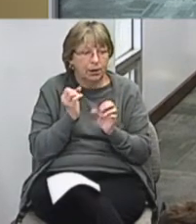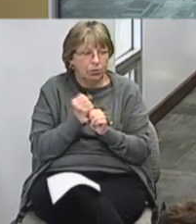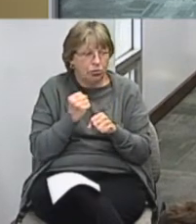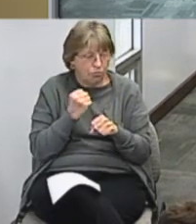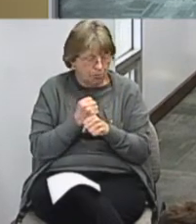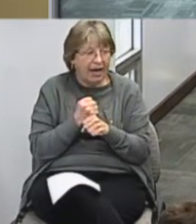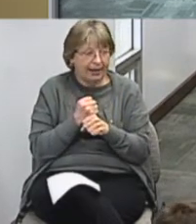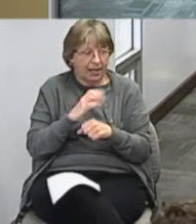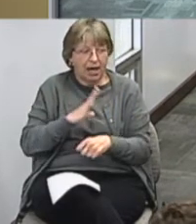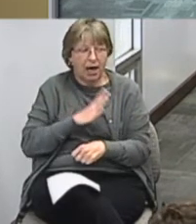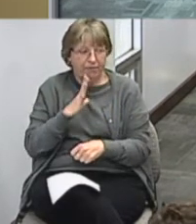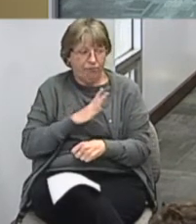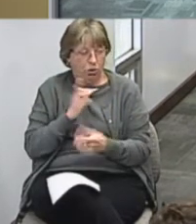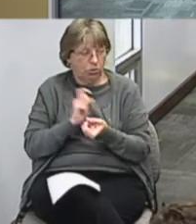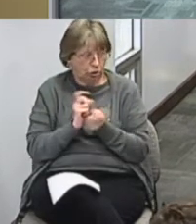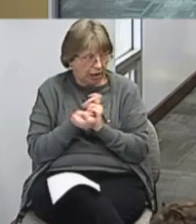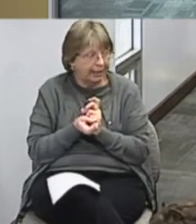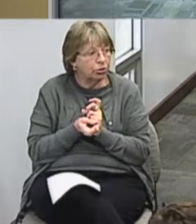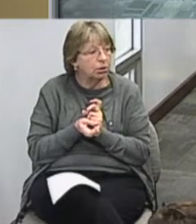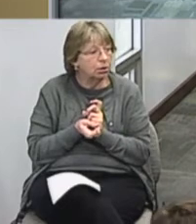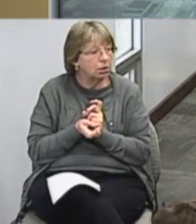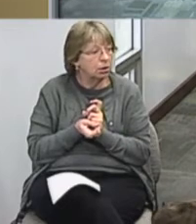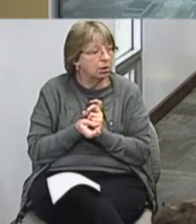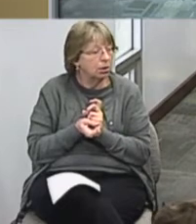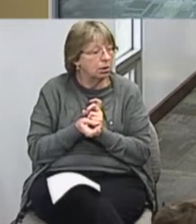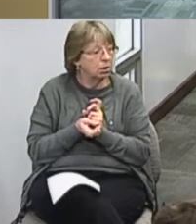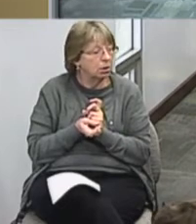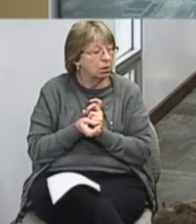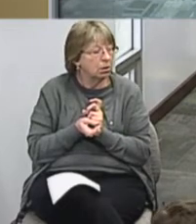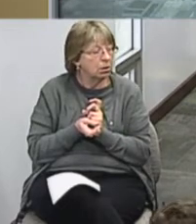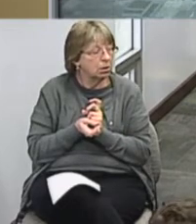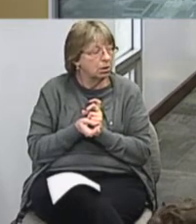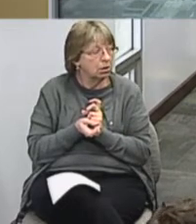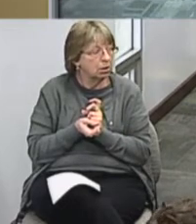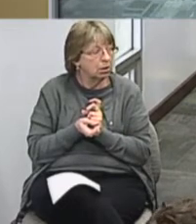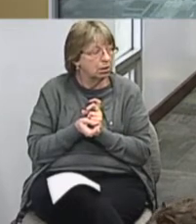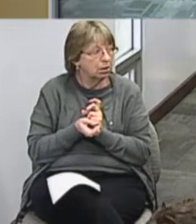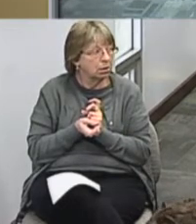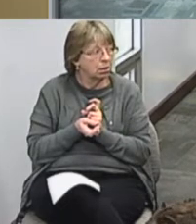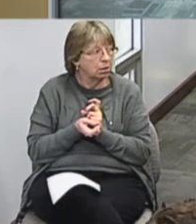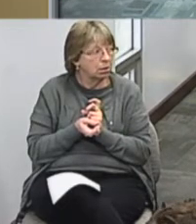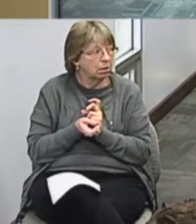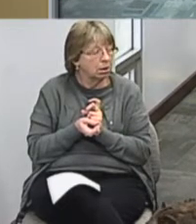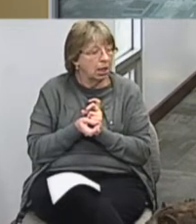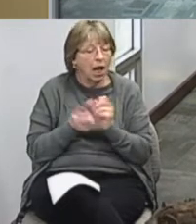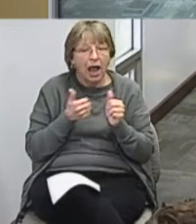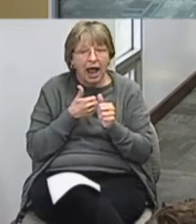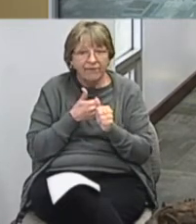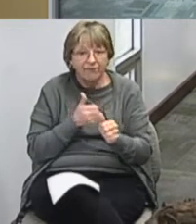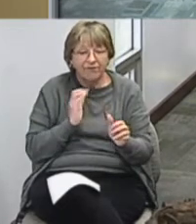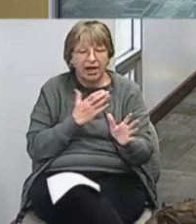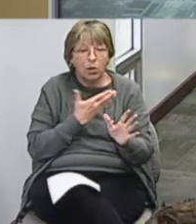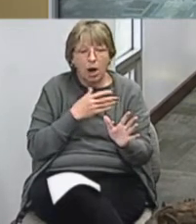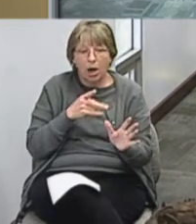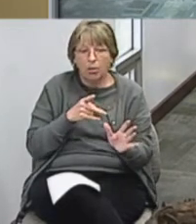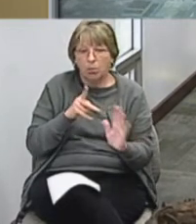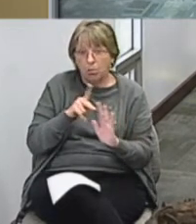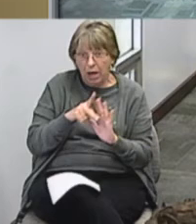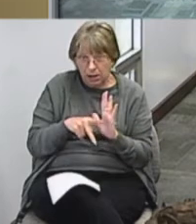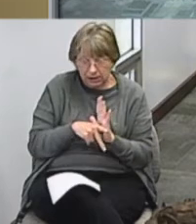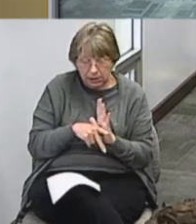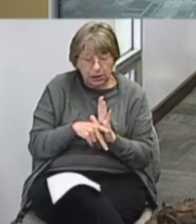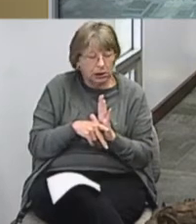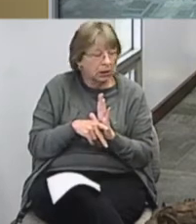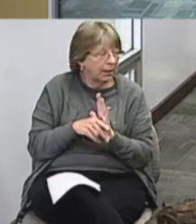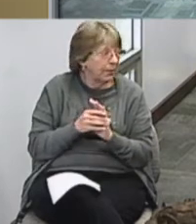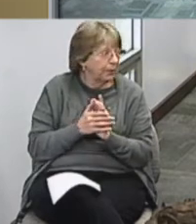officially make a name change. And I think to stay in line as best we can with a policy that I know that we thought about